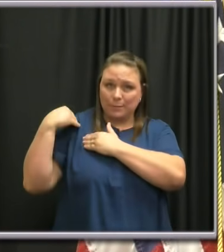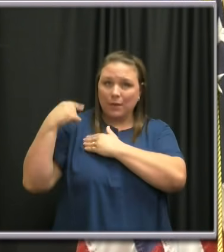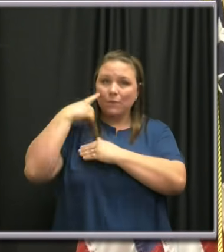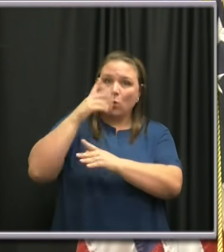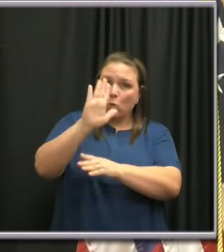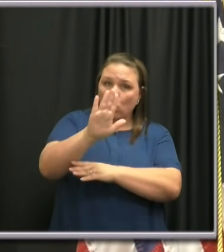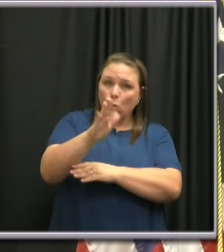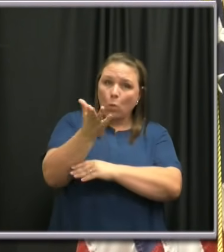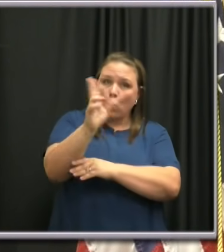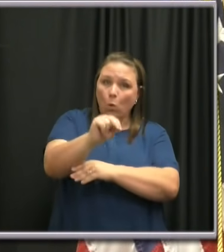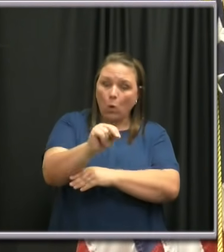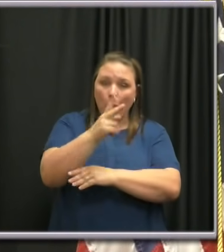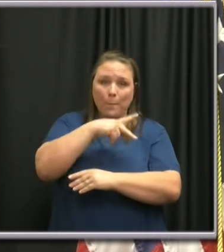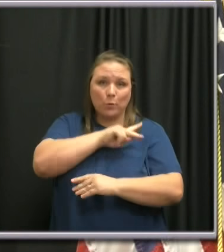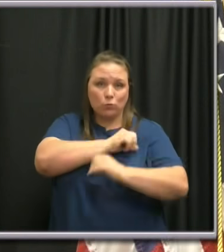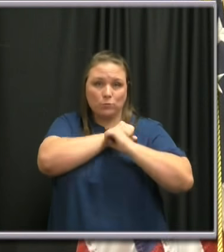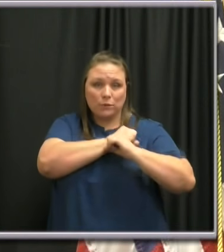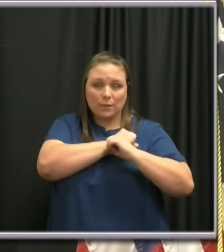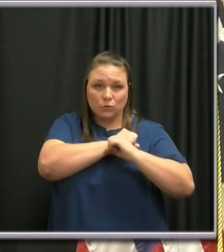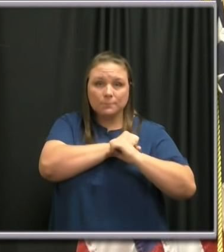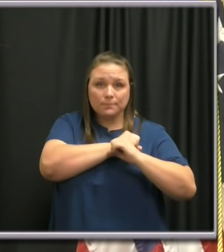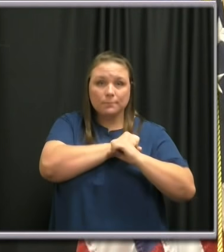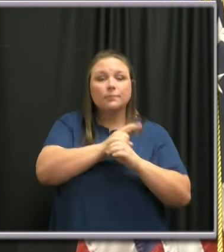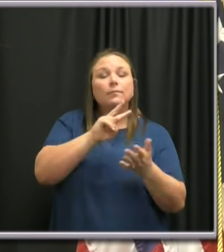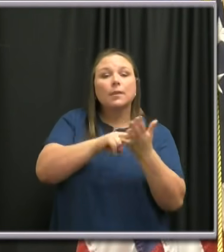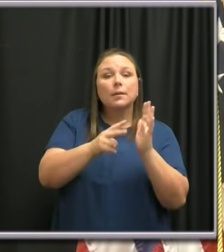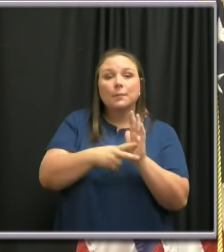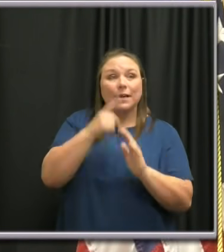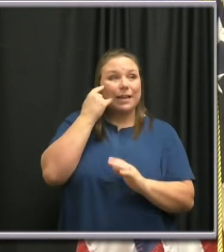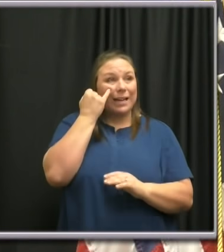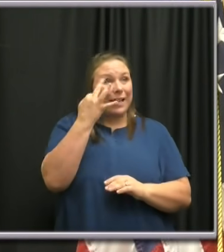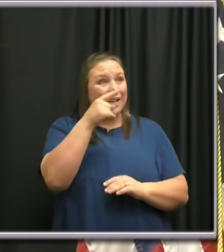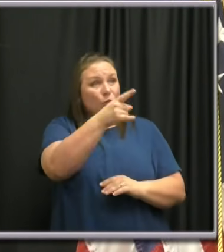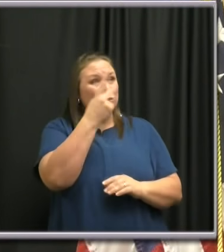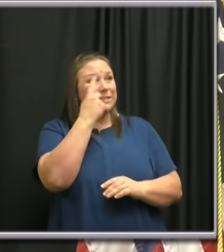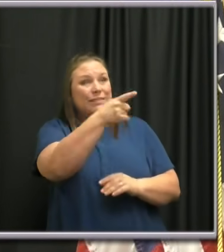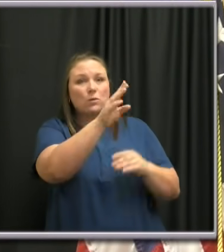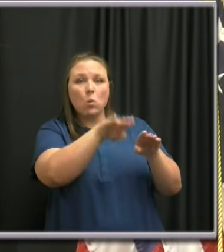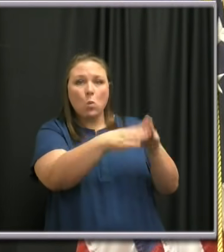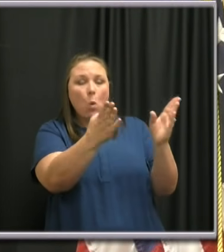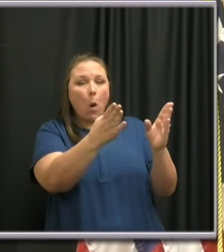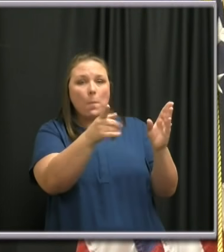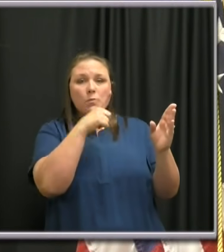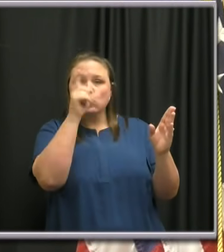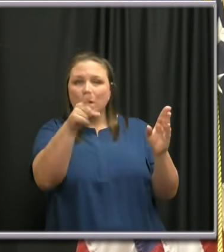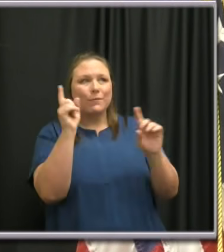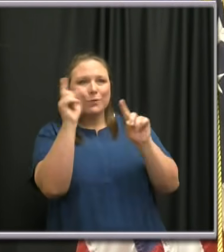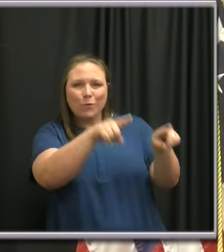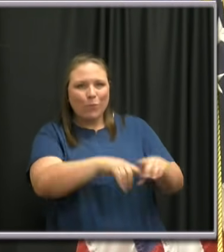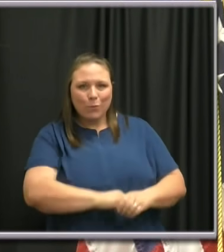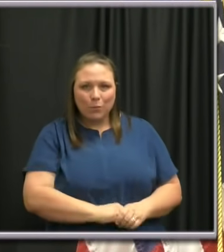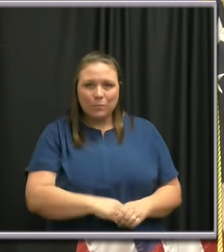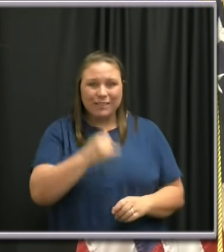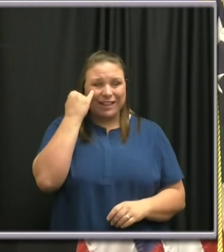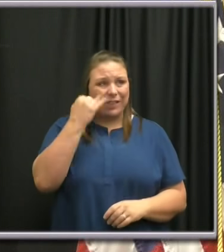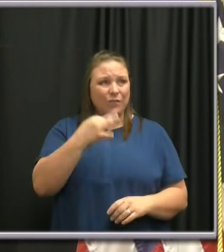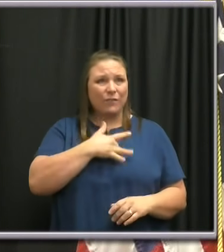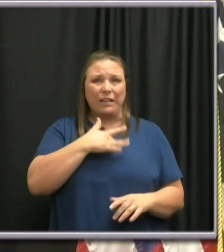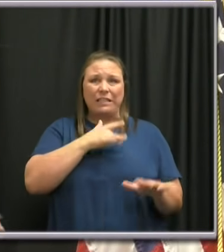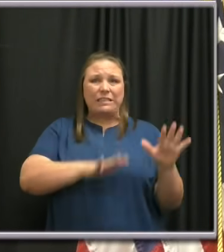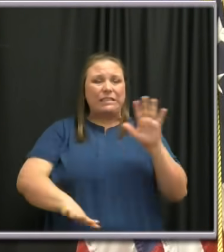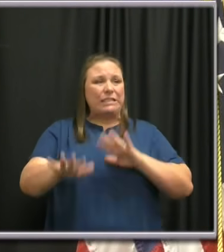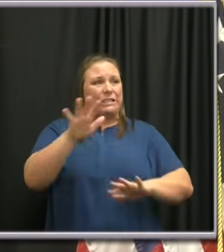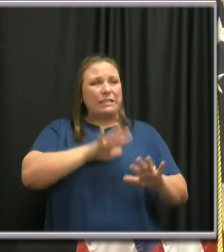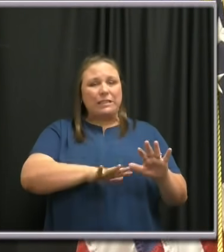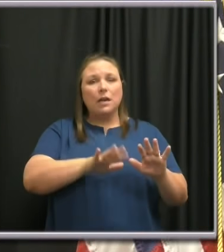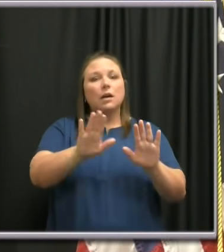personal protection. And that means that even if a business is open, you don't have to patronize it if you feel uncomfortable doing so. And